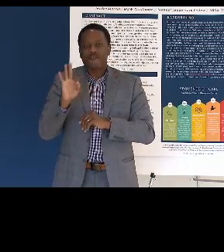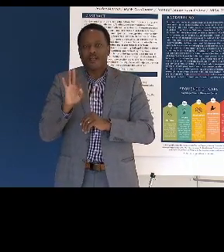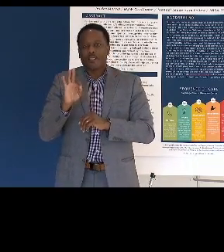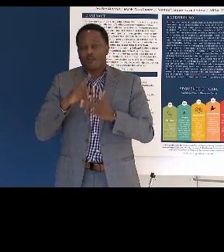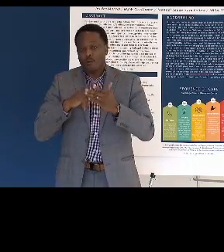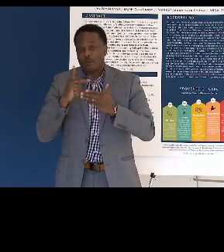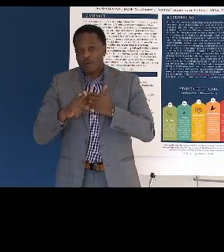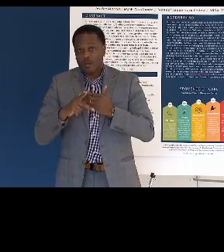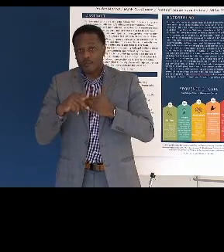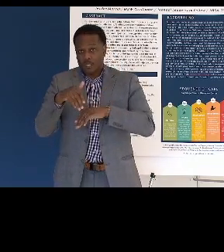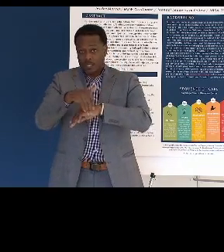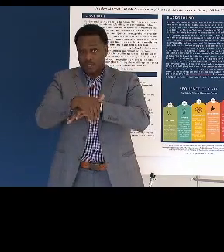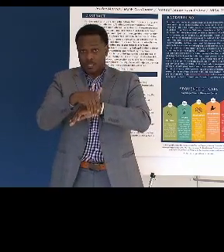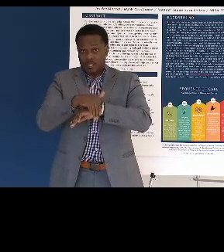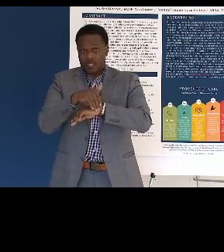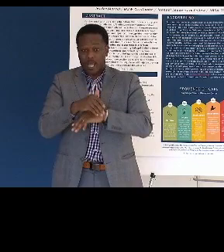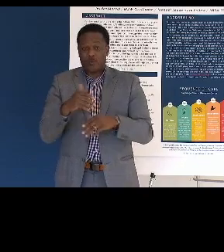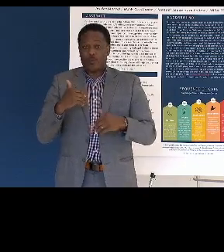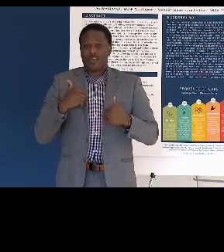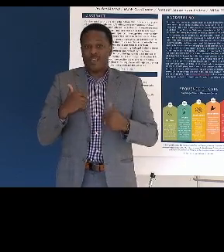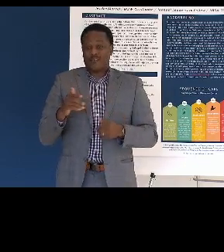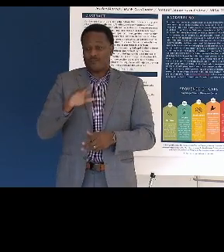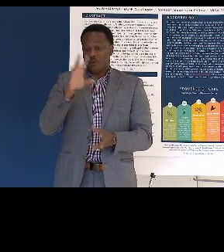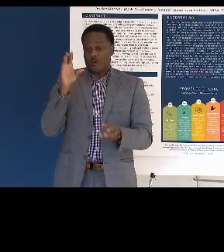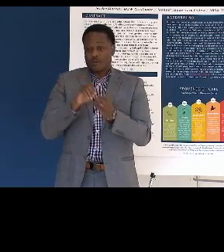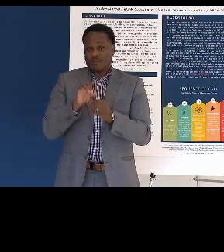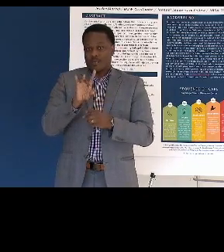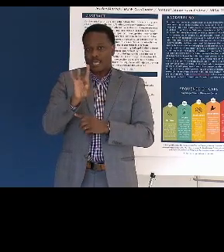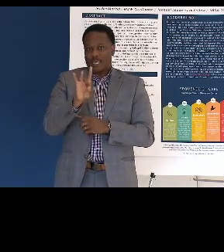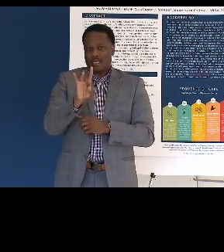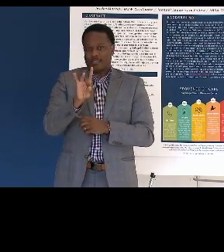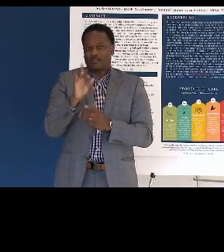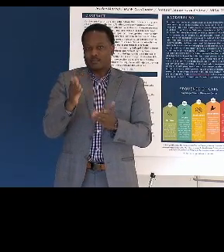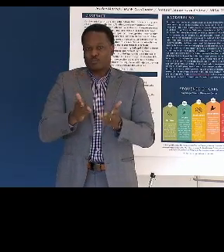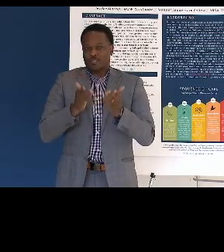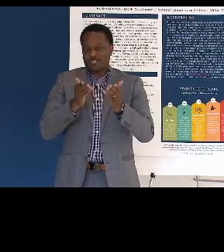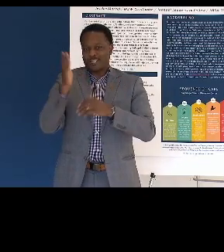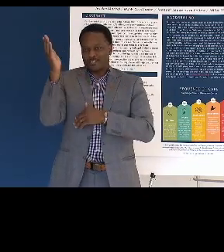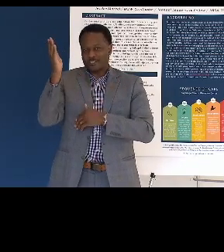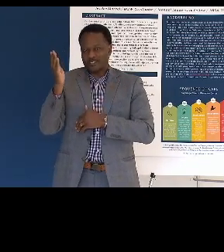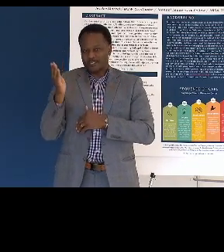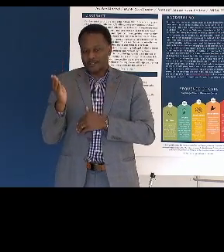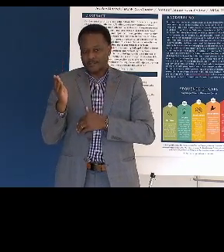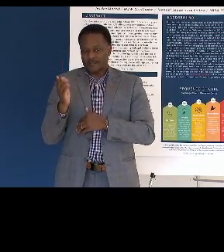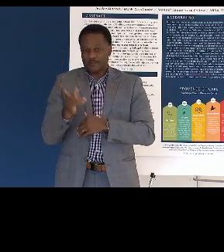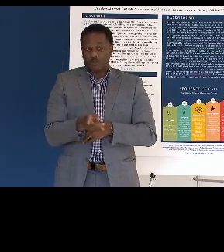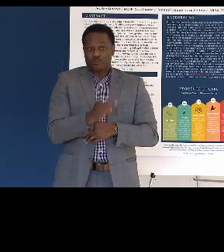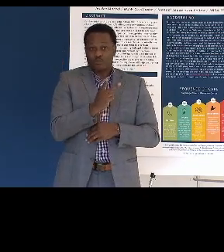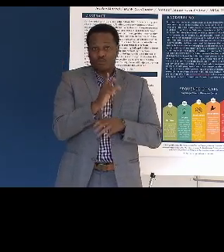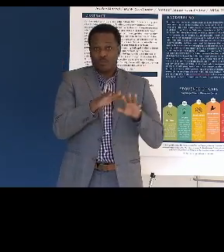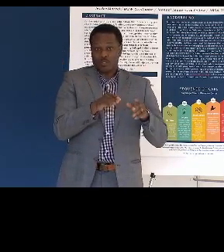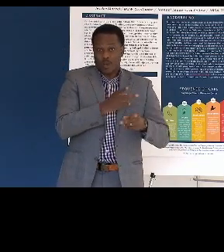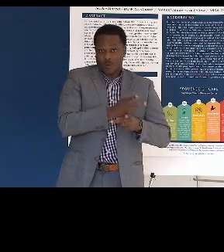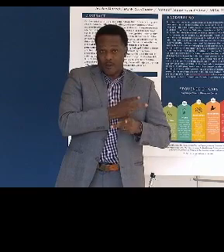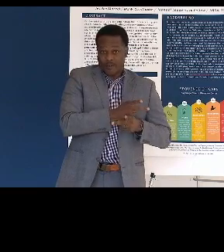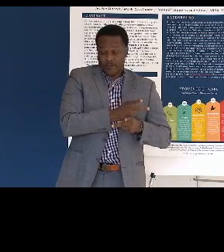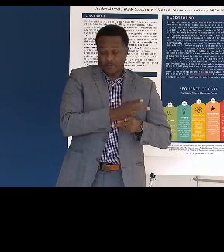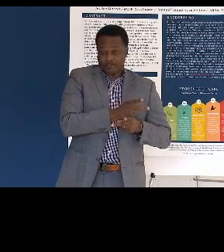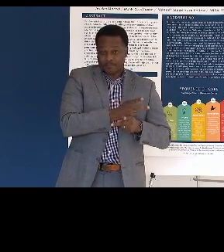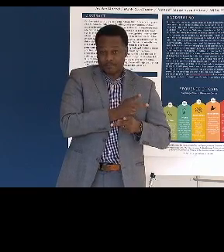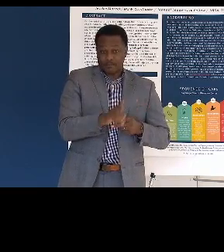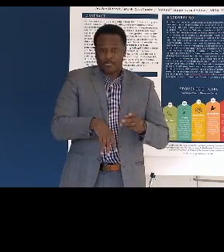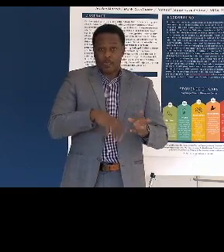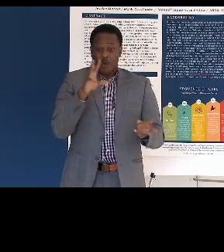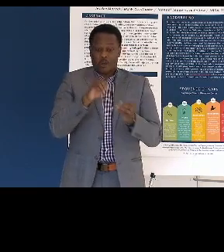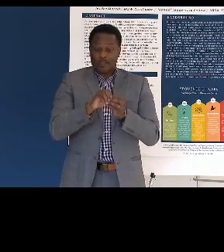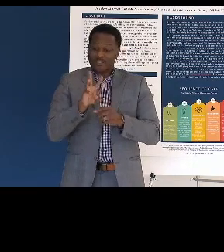This evening, we have 8 capstone presentations, 2 from the Child Welfare Fellows and